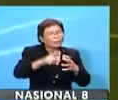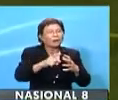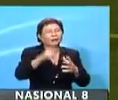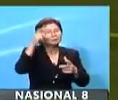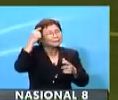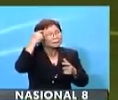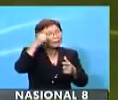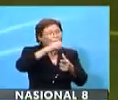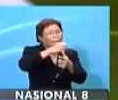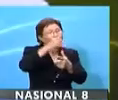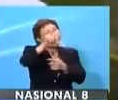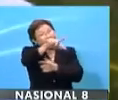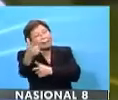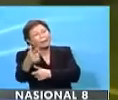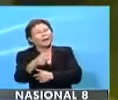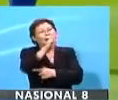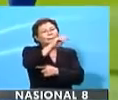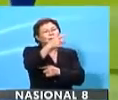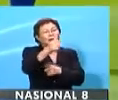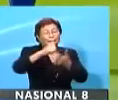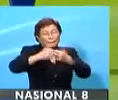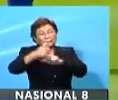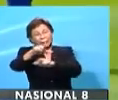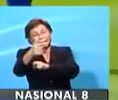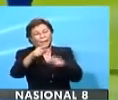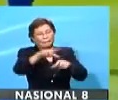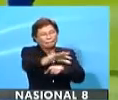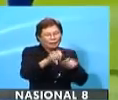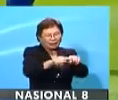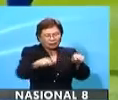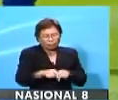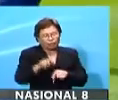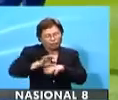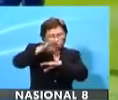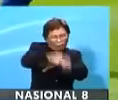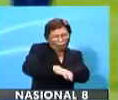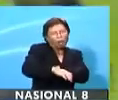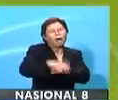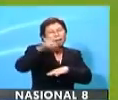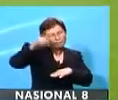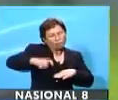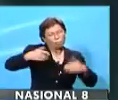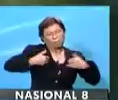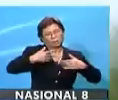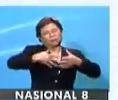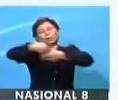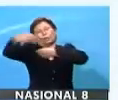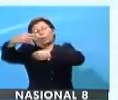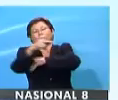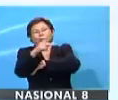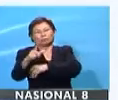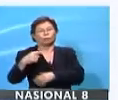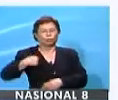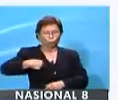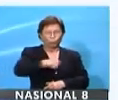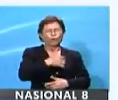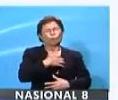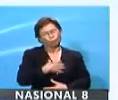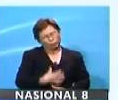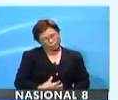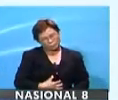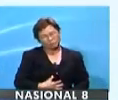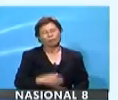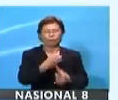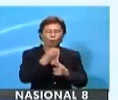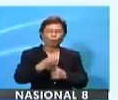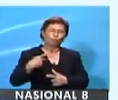lagi masalah besar buat MGA ialah pemilihan venue yang mungkin terpaksa diadakan di luar Kuala Lumpur. We wish or we